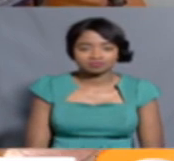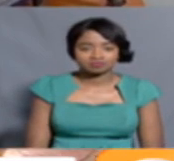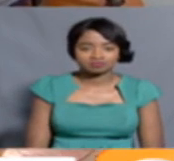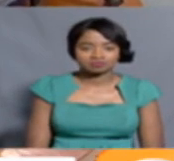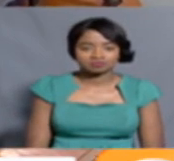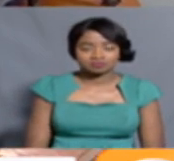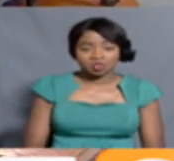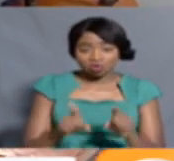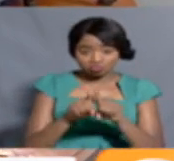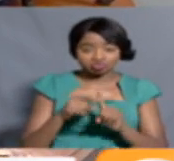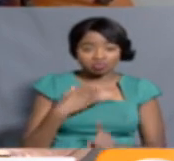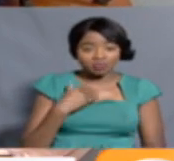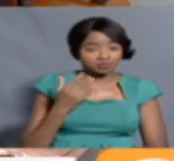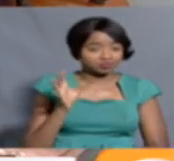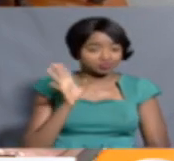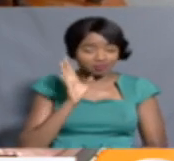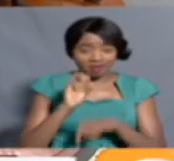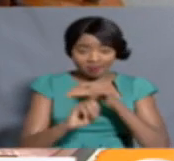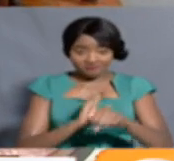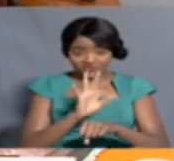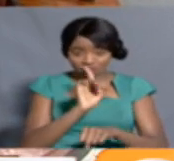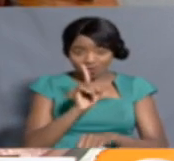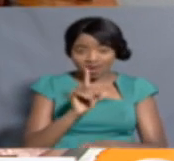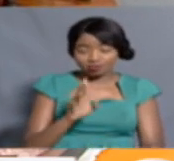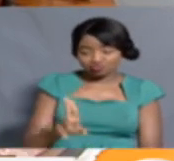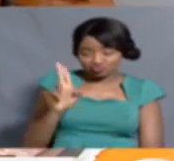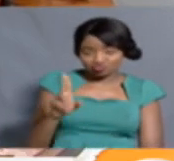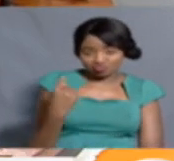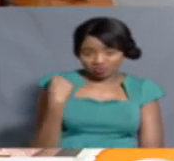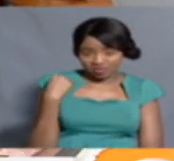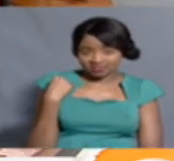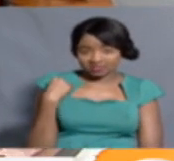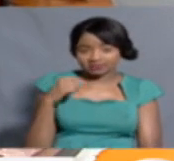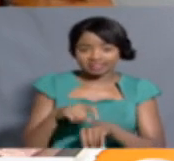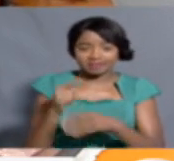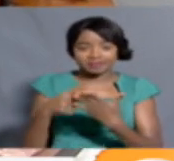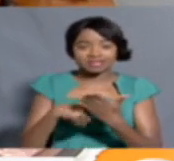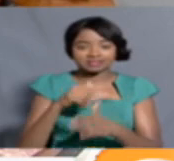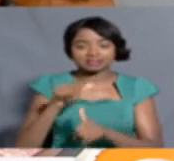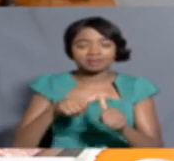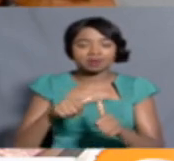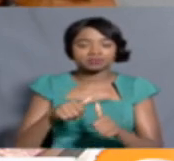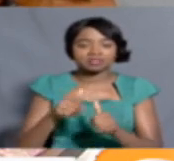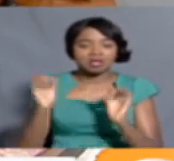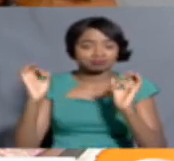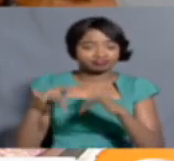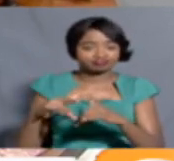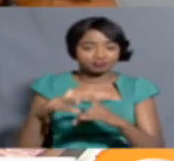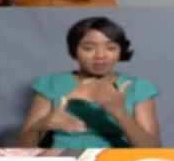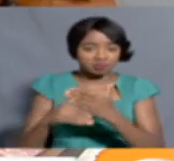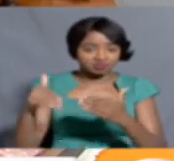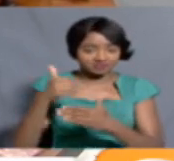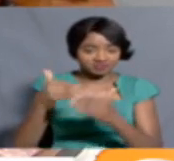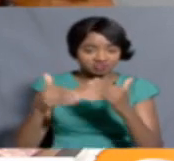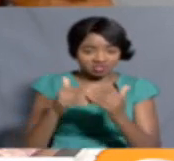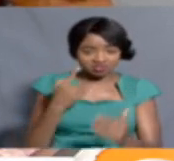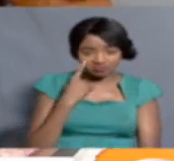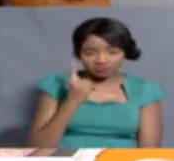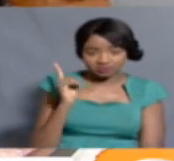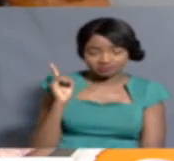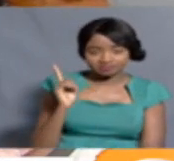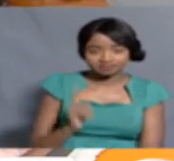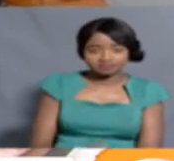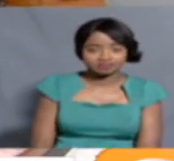president. He spoke yesterday at the closure of a summit on infrastructure, and we'll continue from there. Uhuru's